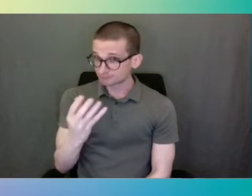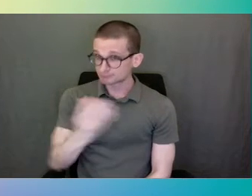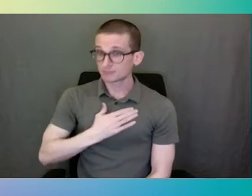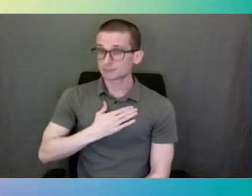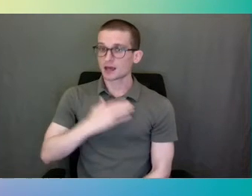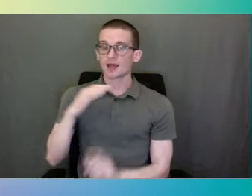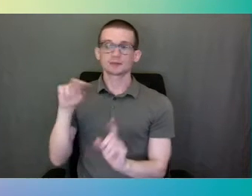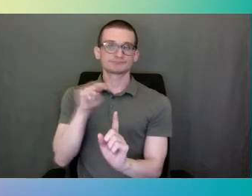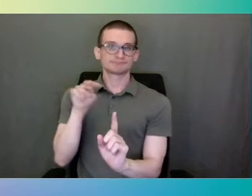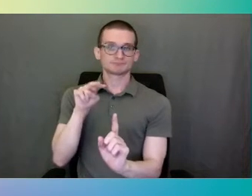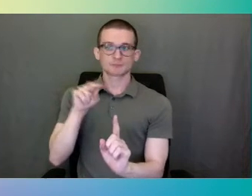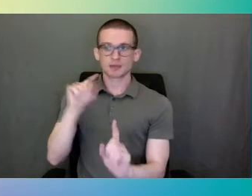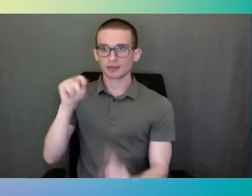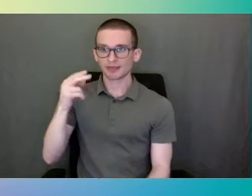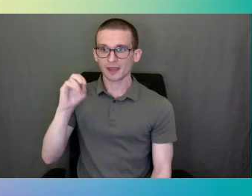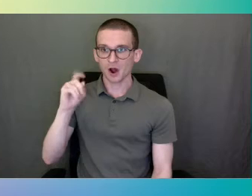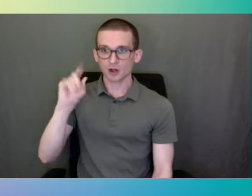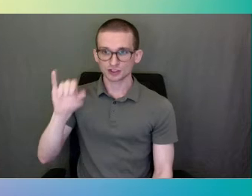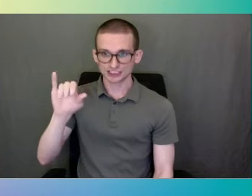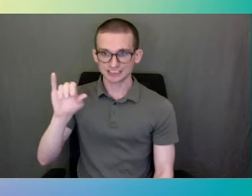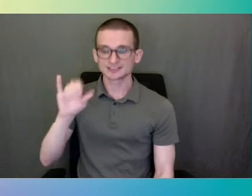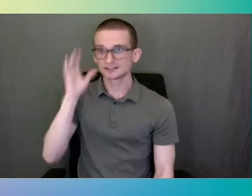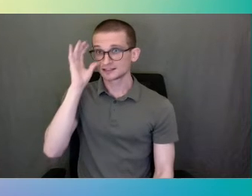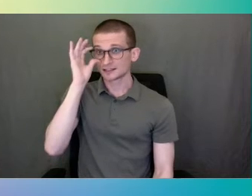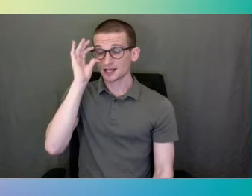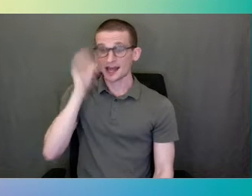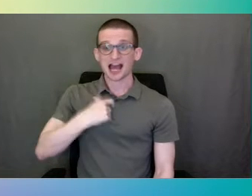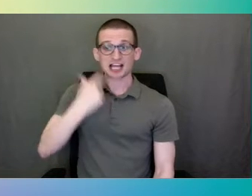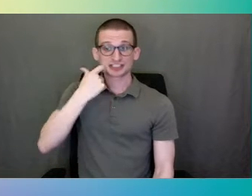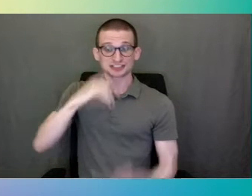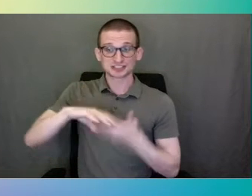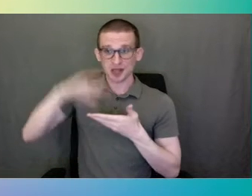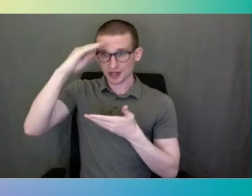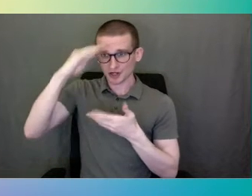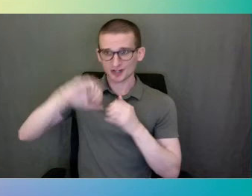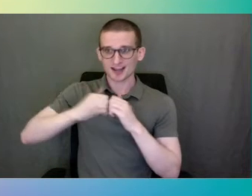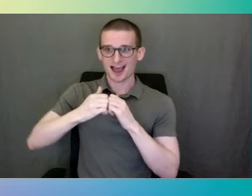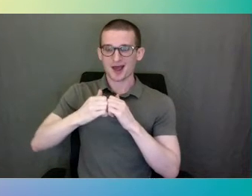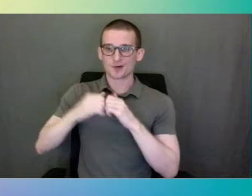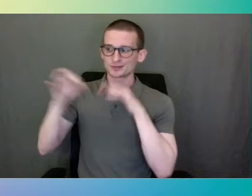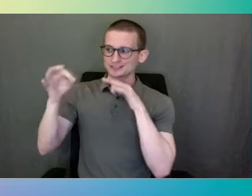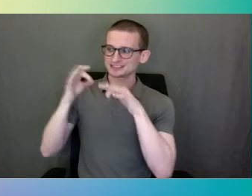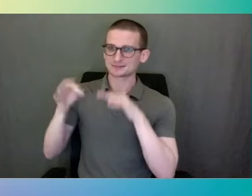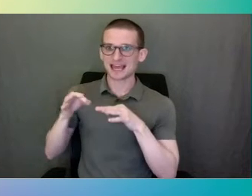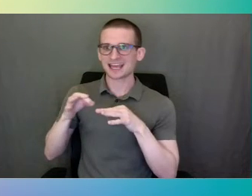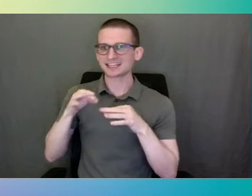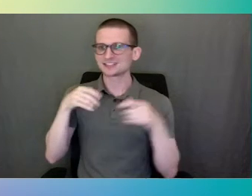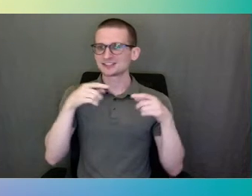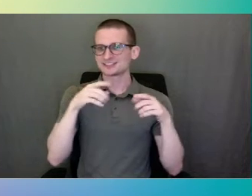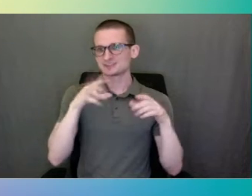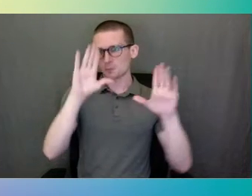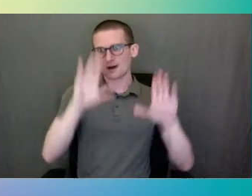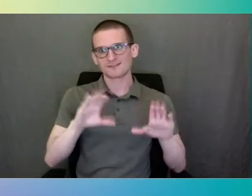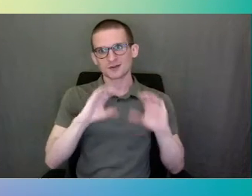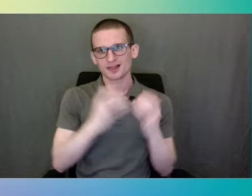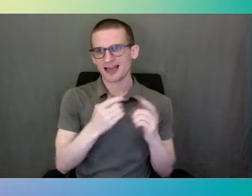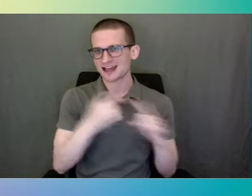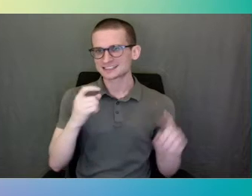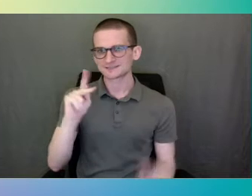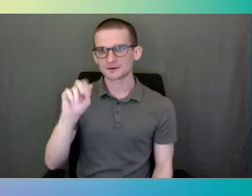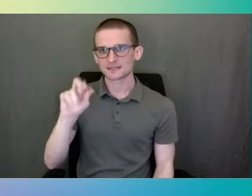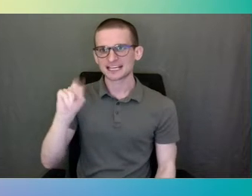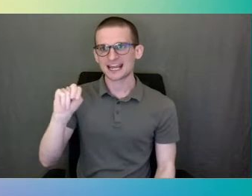my theology, I just learned how to express this in a wonderful class by Karen Keene, who's also one of our gifted speakers this